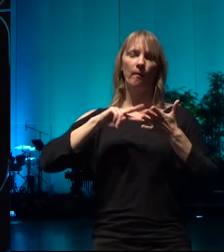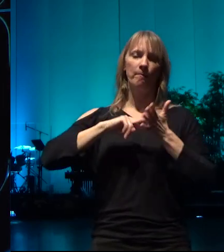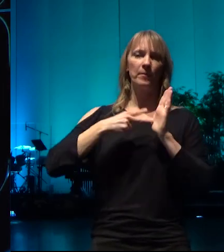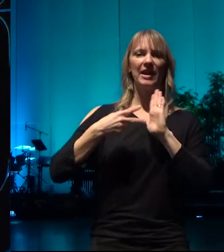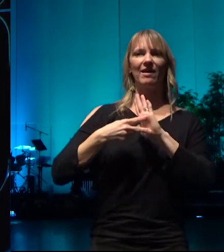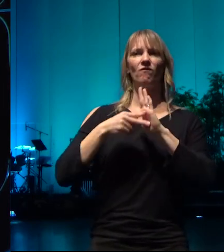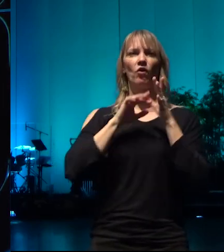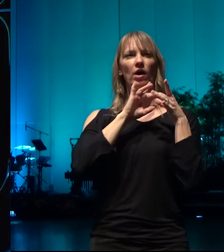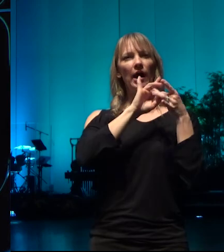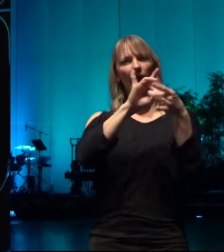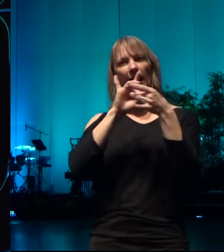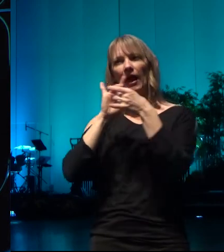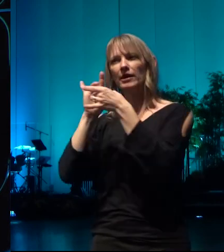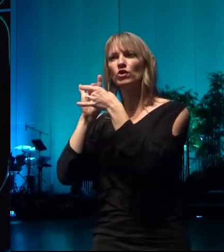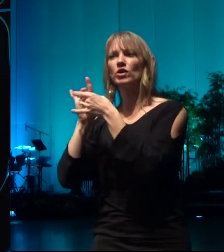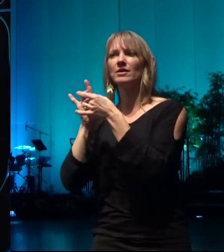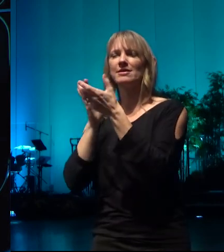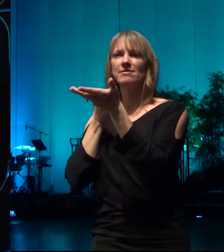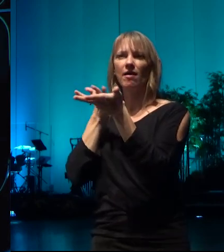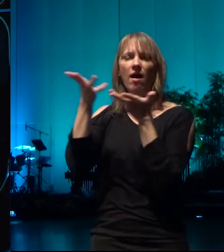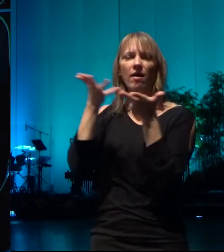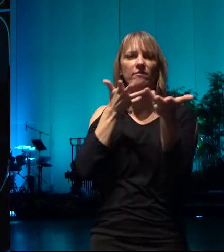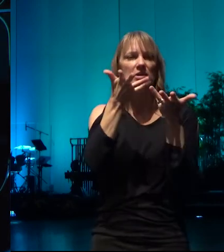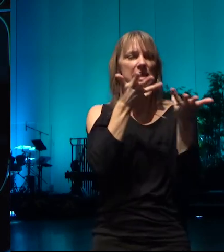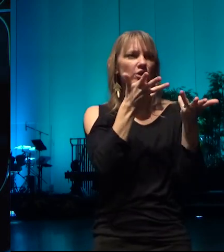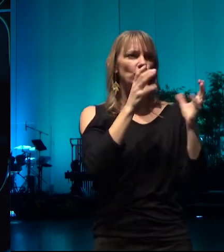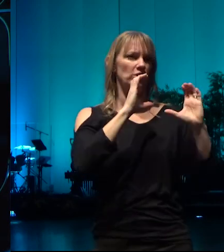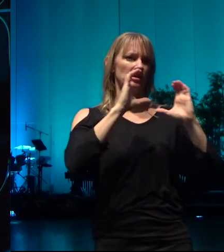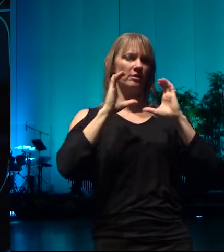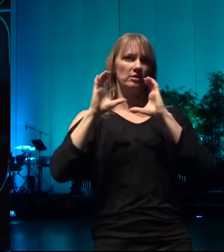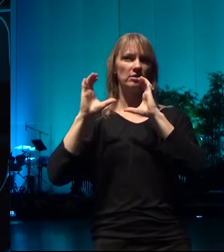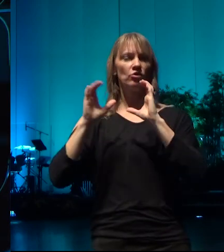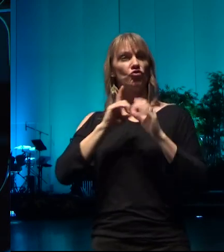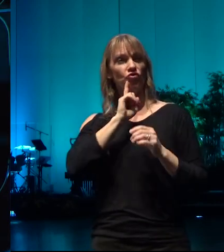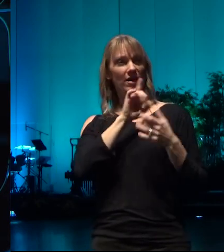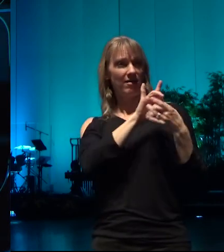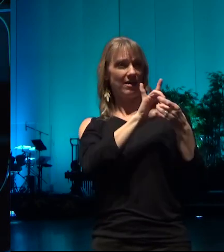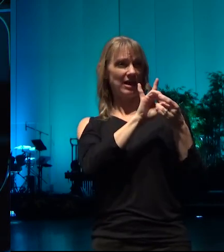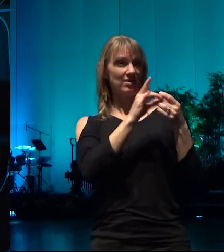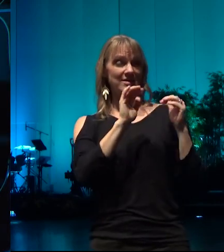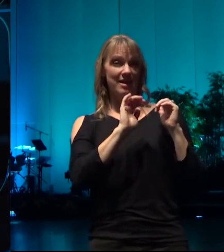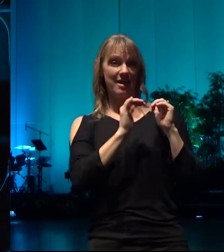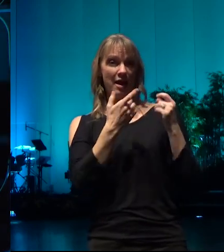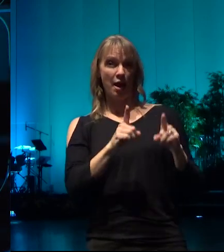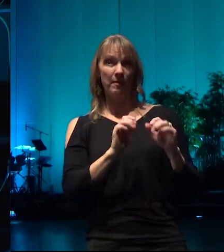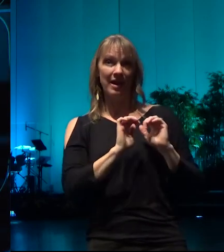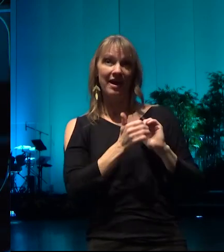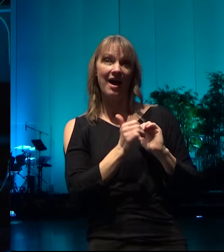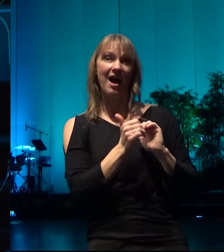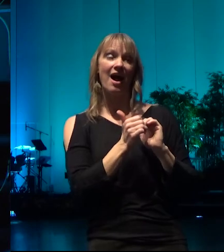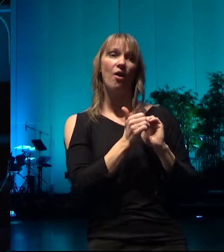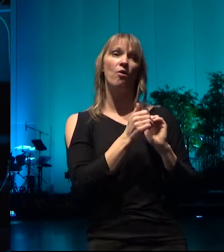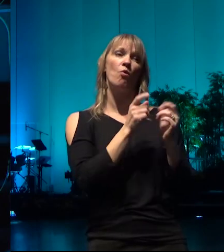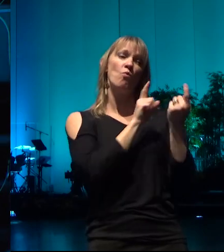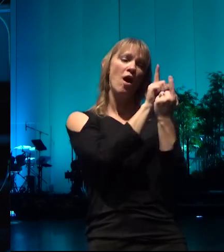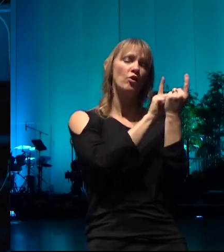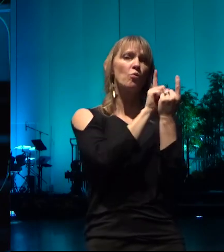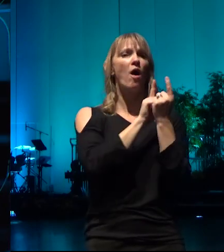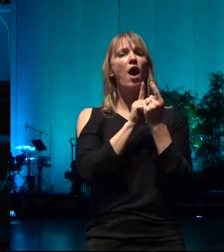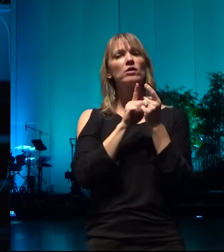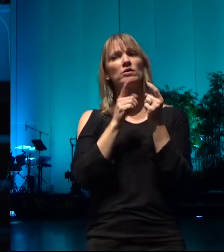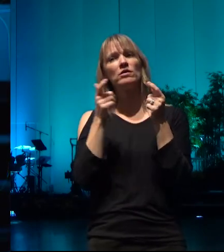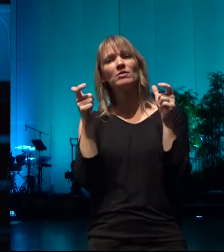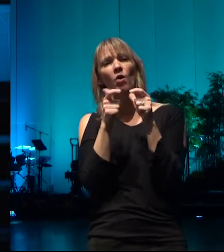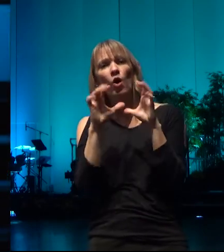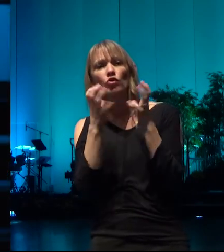places and in situations where we can not only share who we are and what we believe, but welcome the sharing of